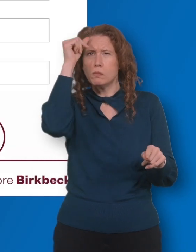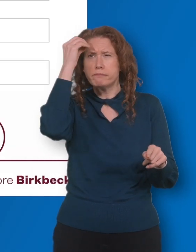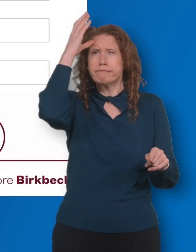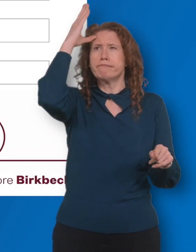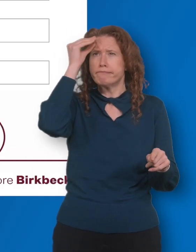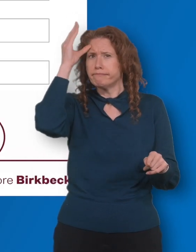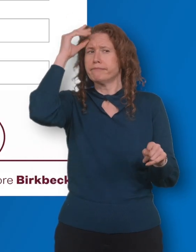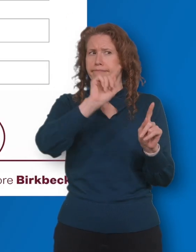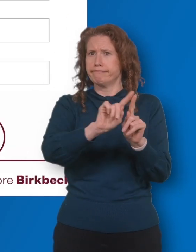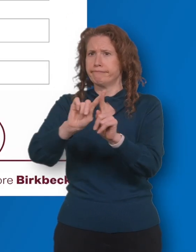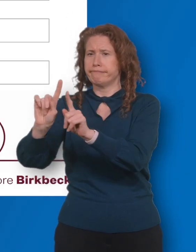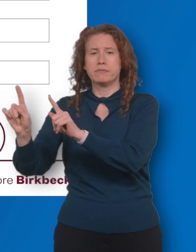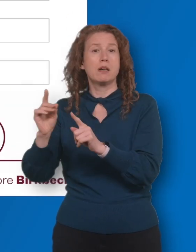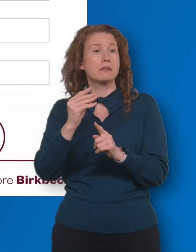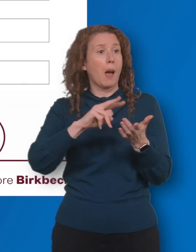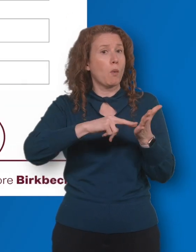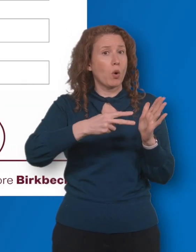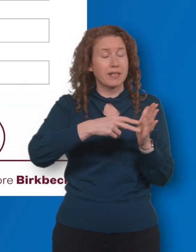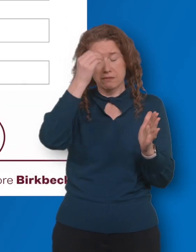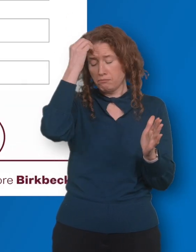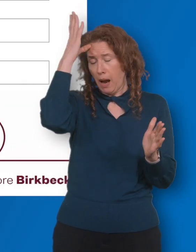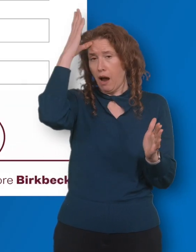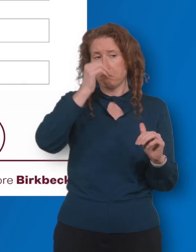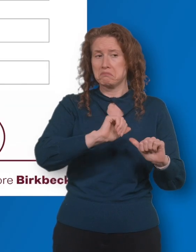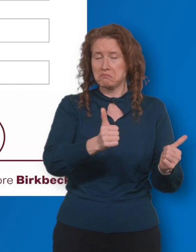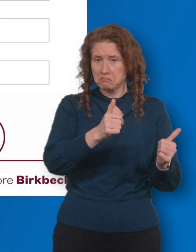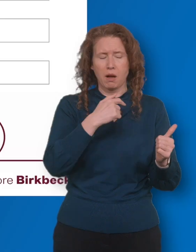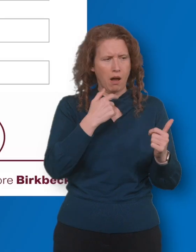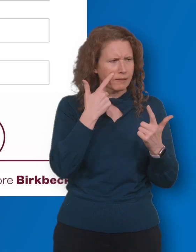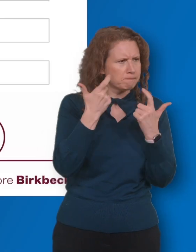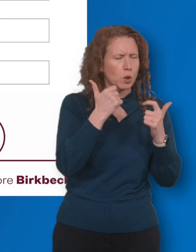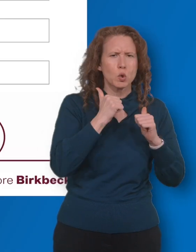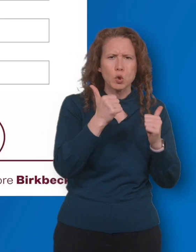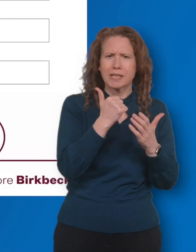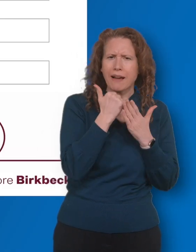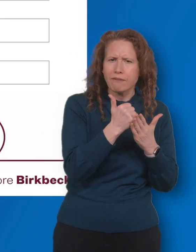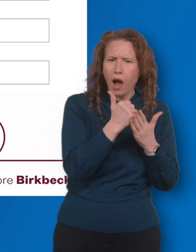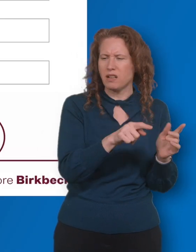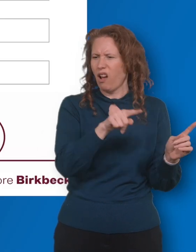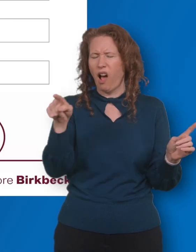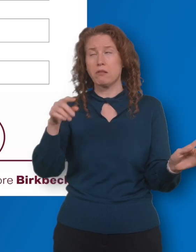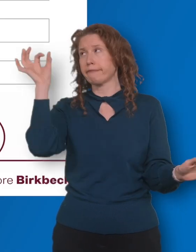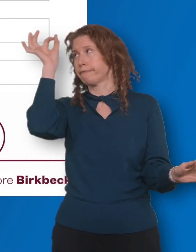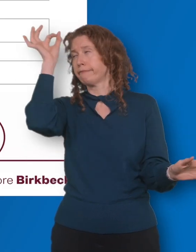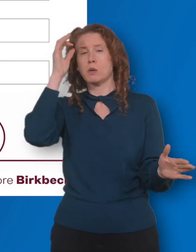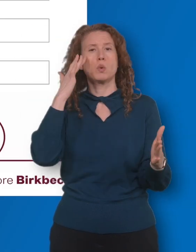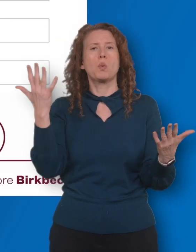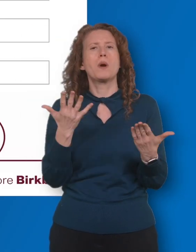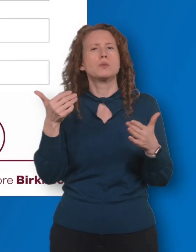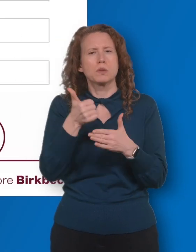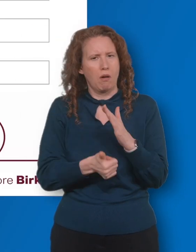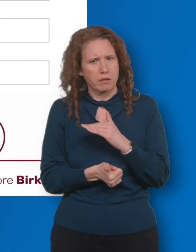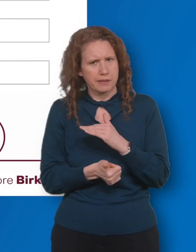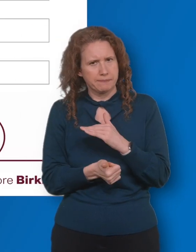Some organizations already know a lot and they seek really good advice. Others don't even know where to start.